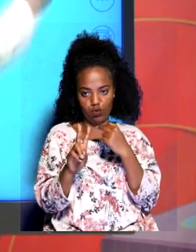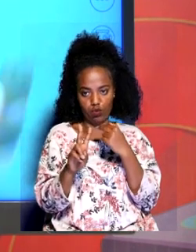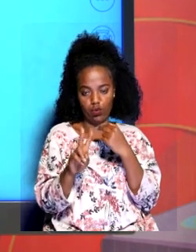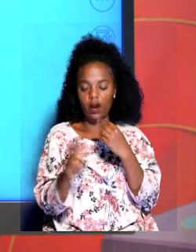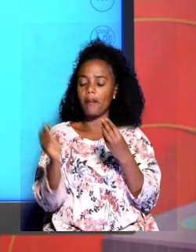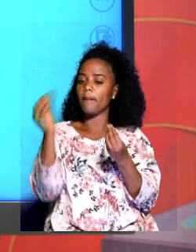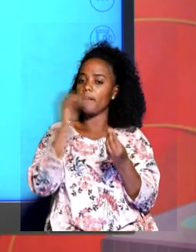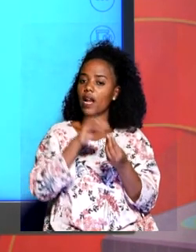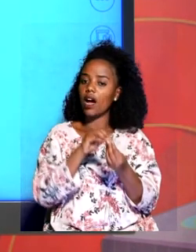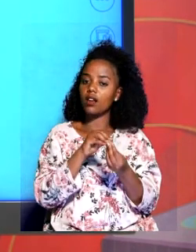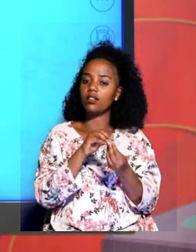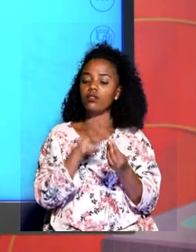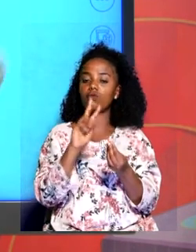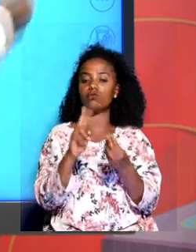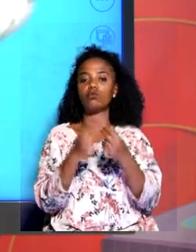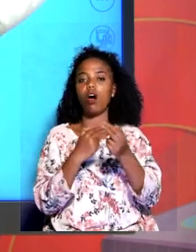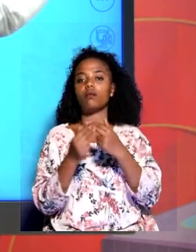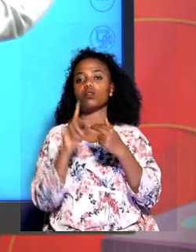plus